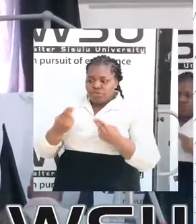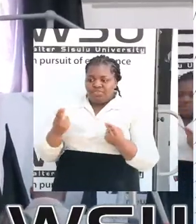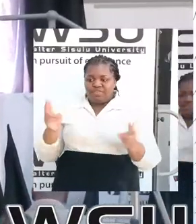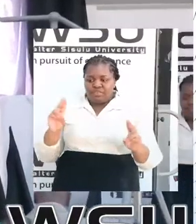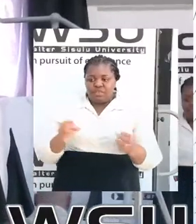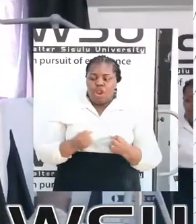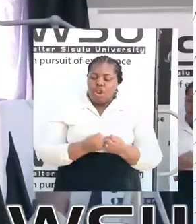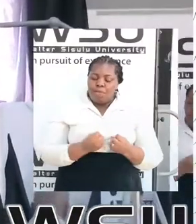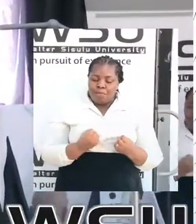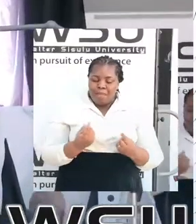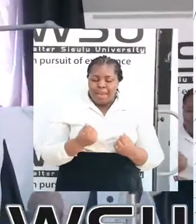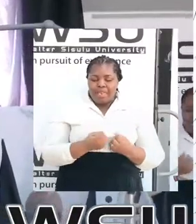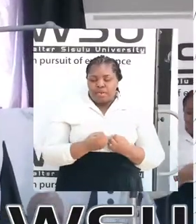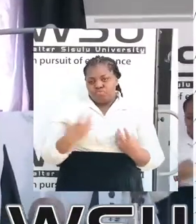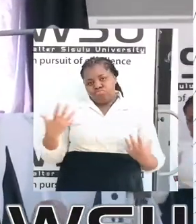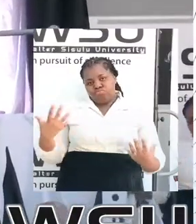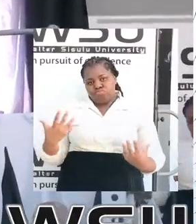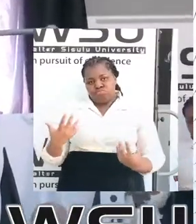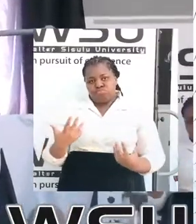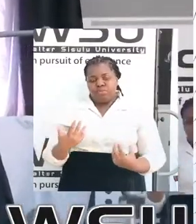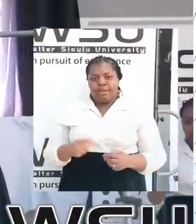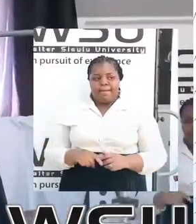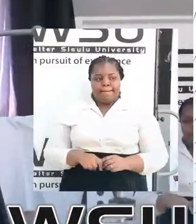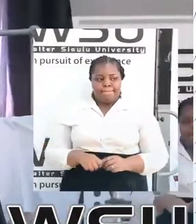a lot of money.